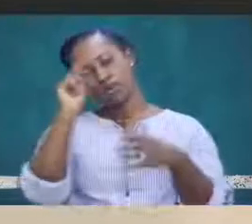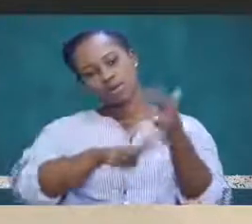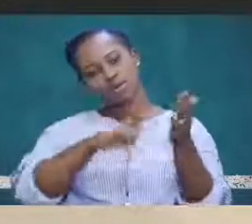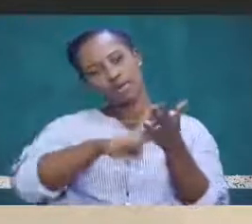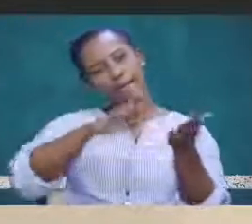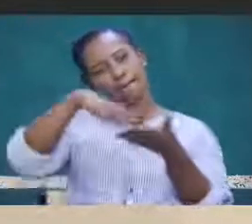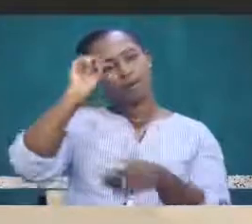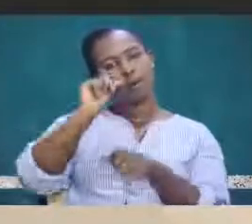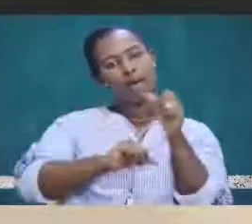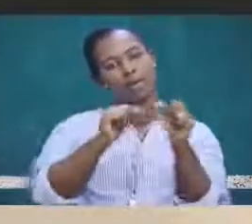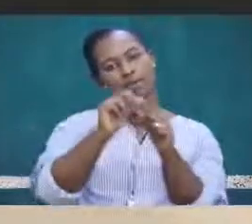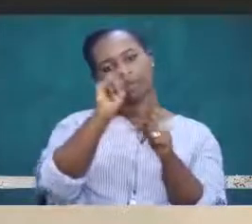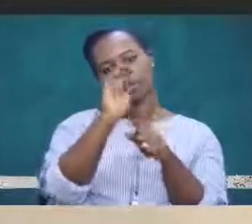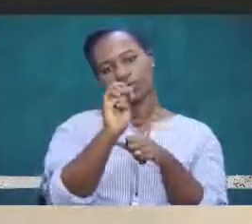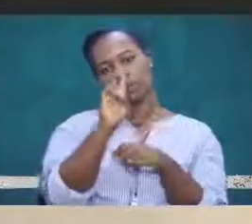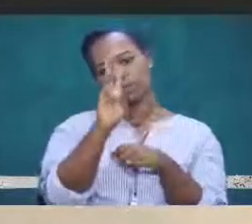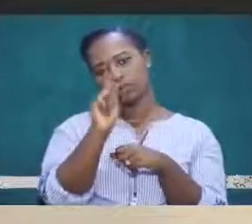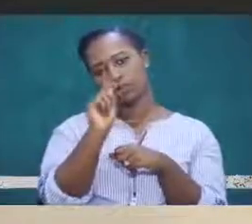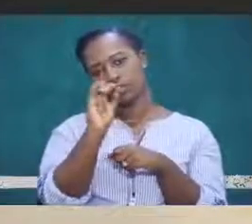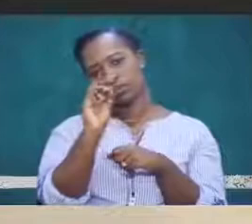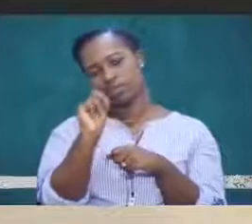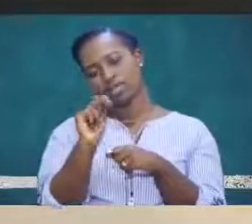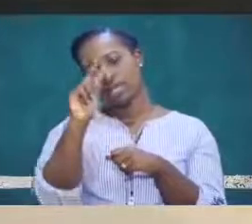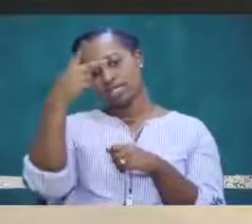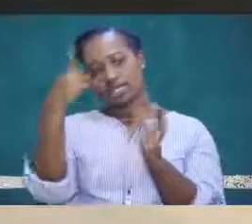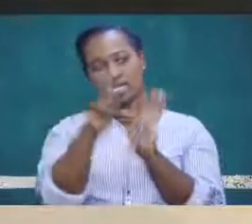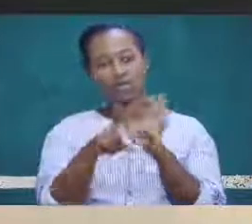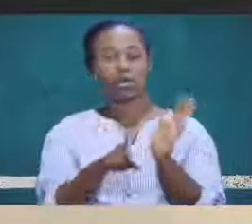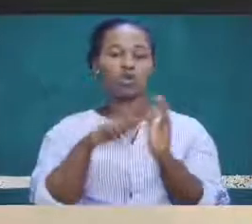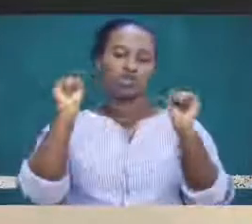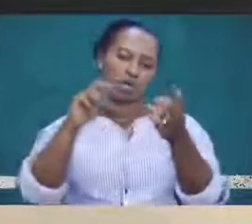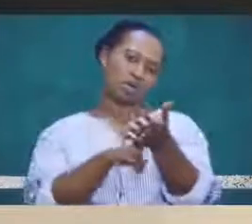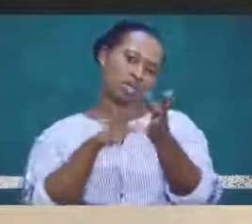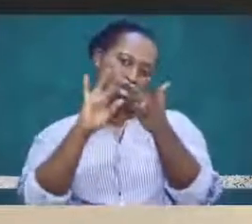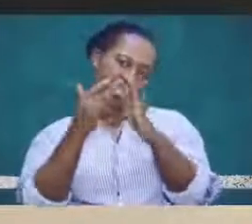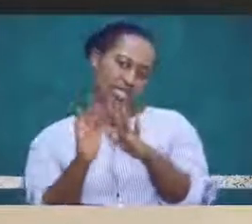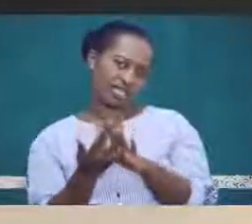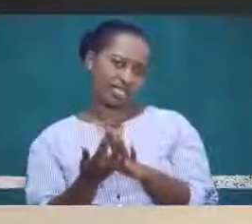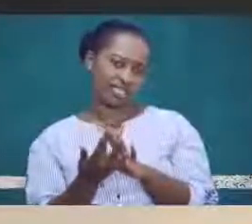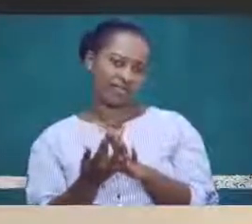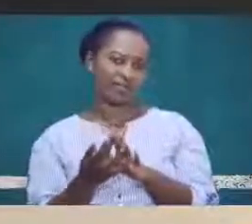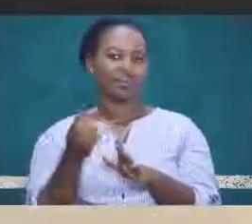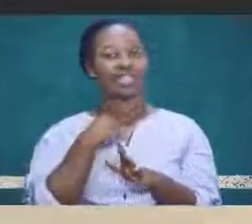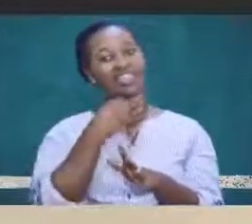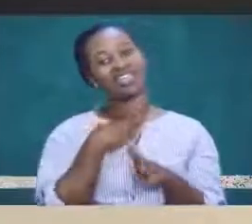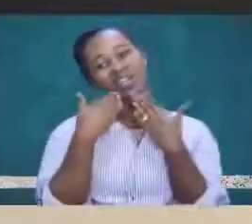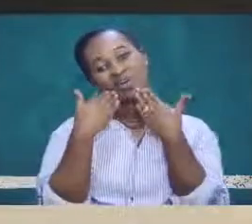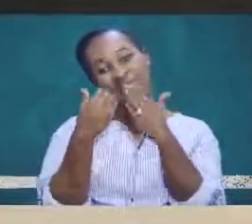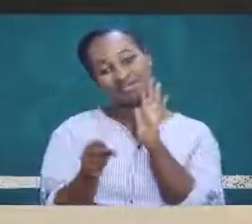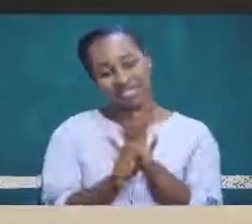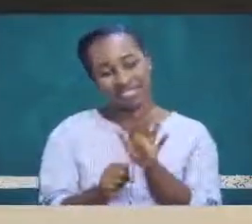about Newton's second law. You can also use the internet if you have access to the internet. So I want to thank you so